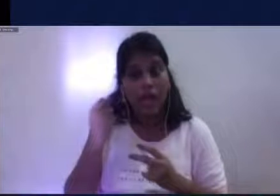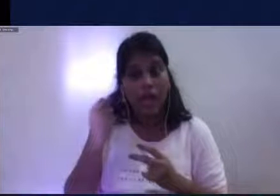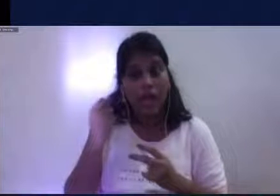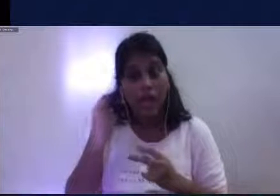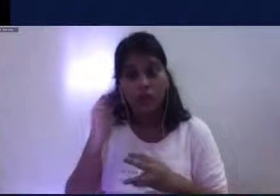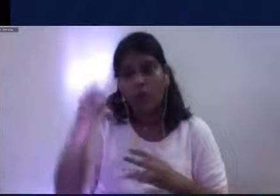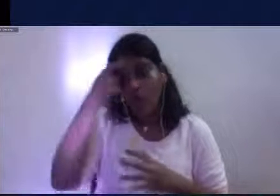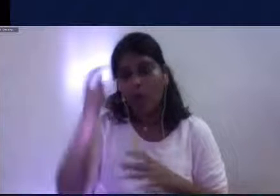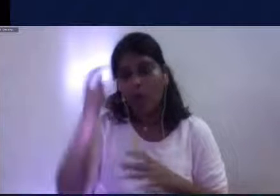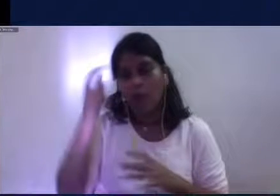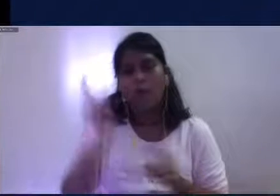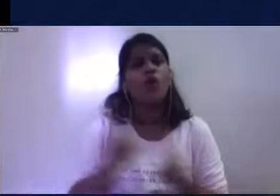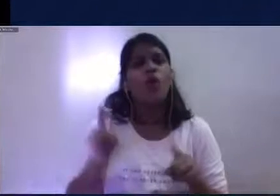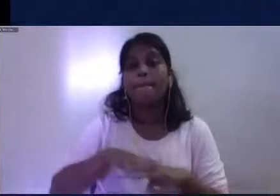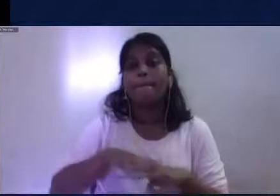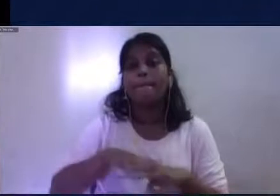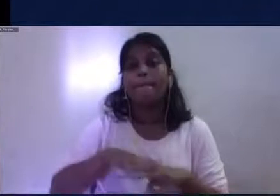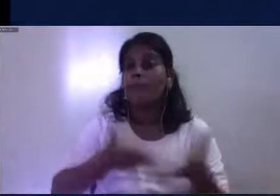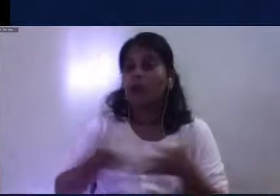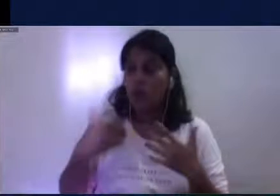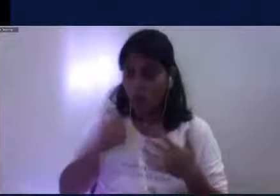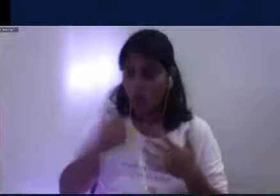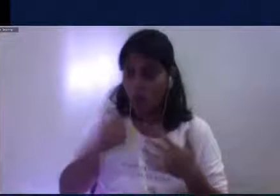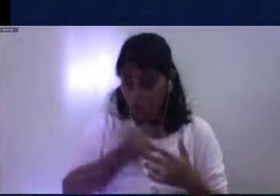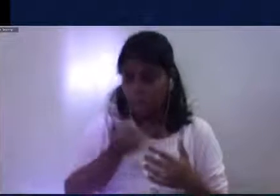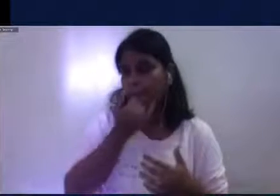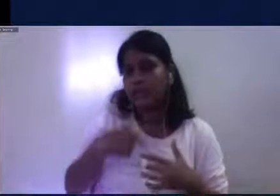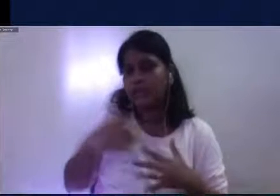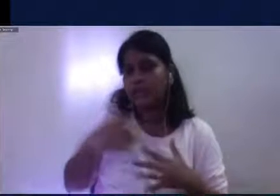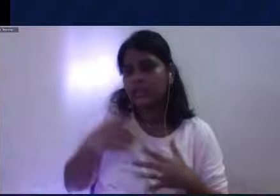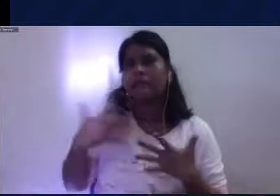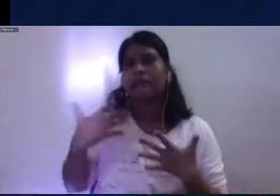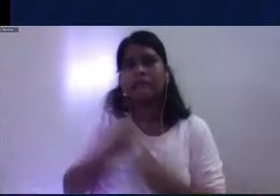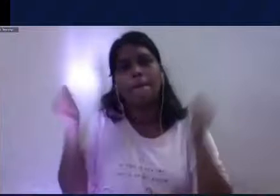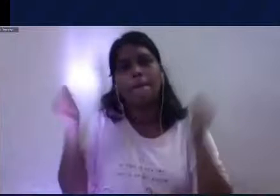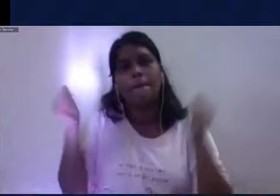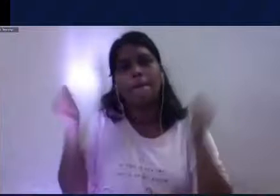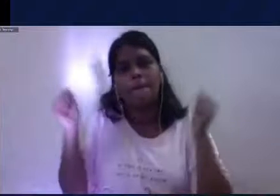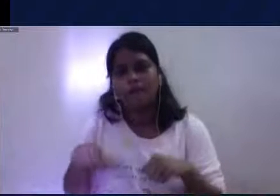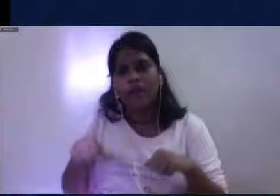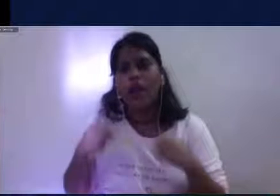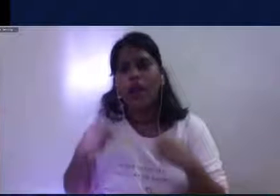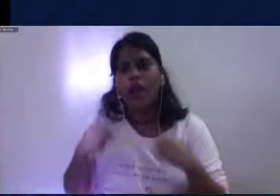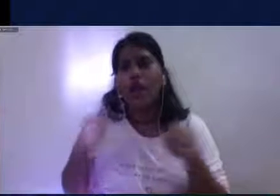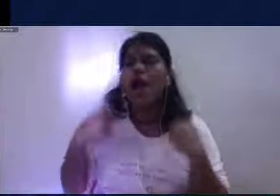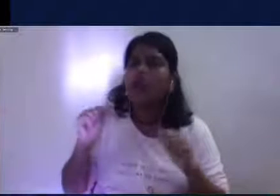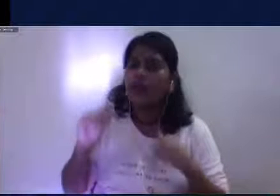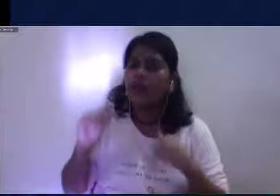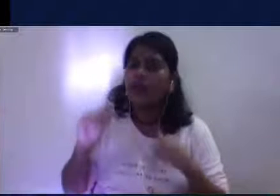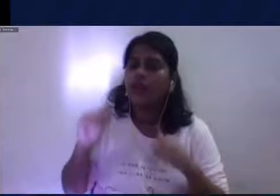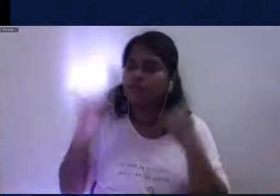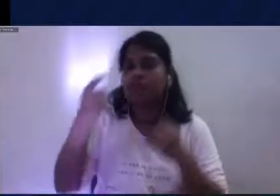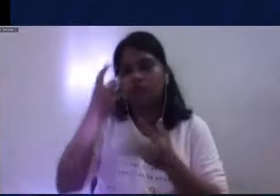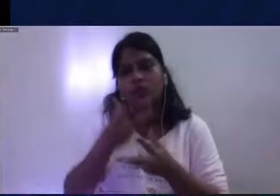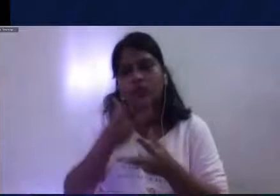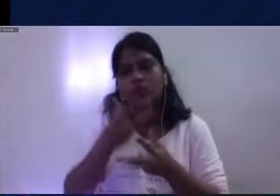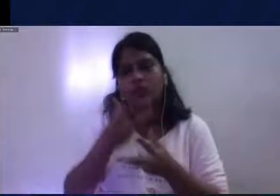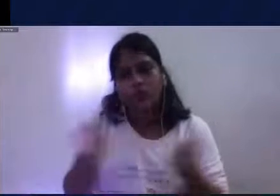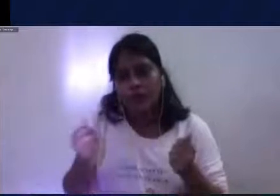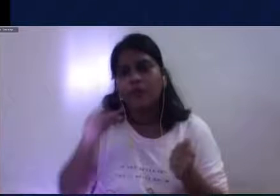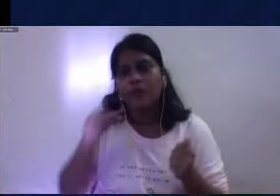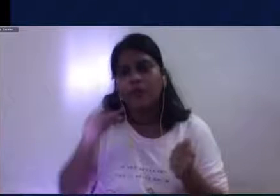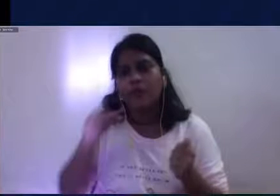is not on the market side, it is on our side. We are unable to manufacture it. So how can we get over this issue? And what they came up